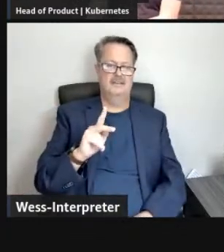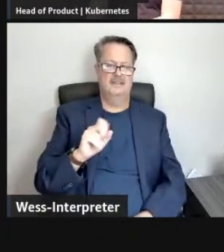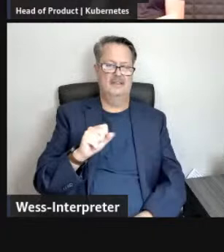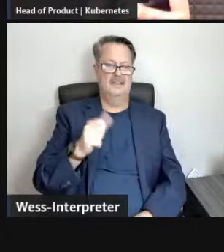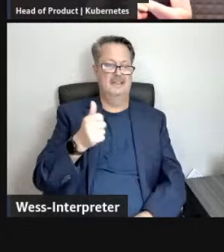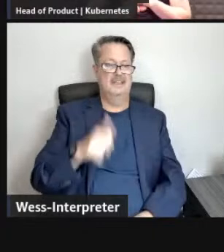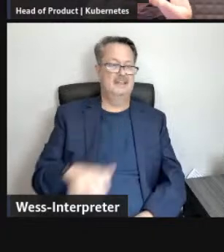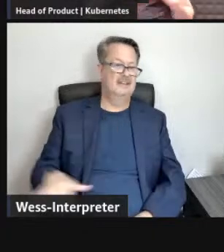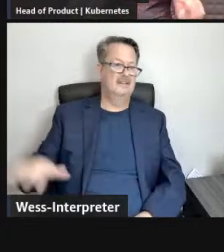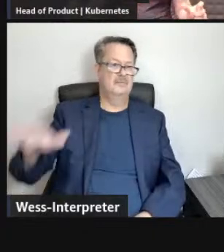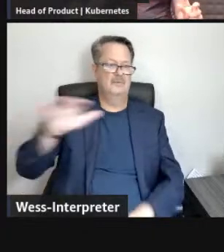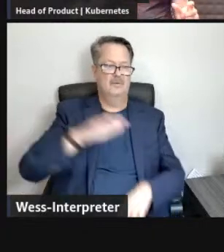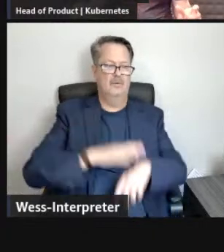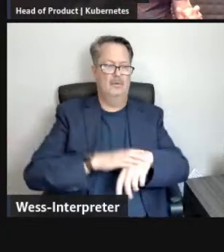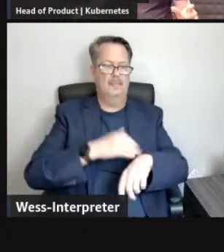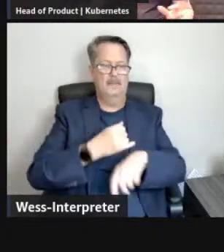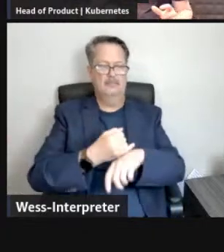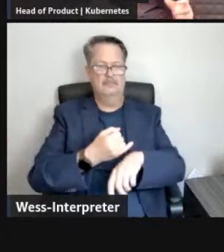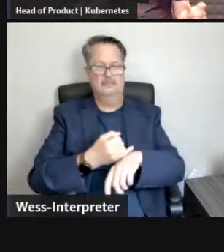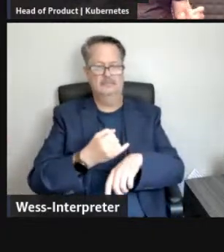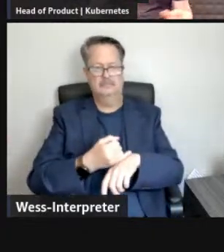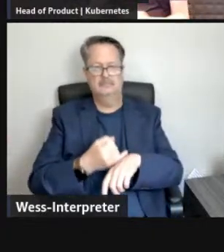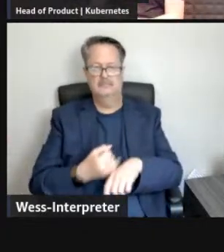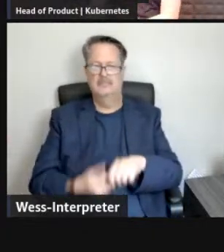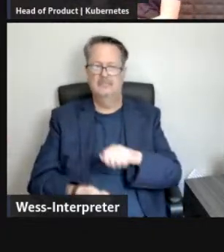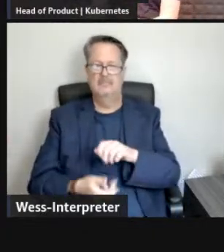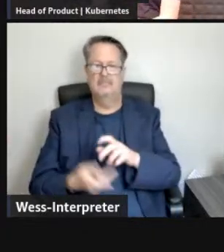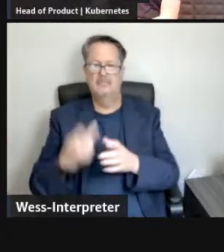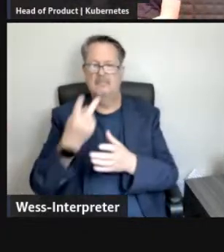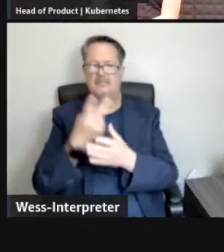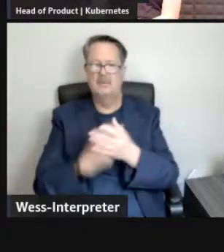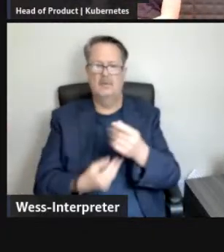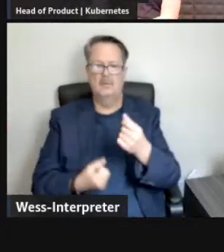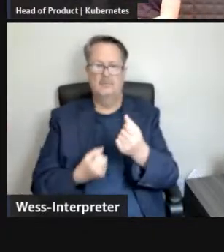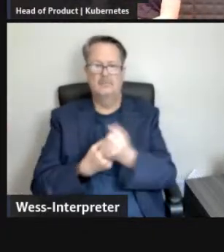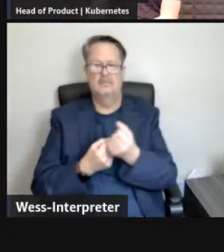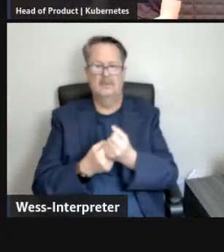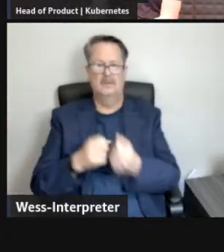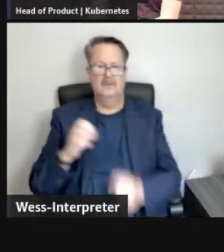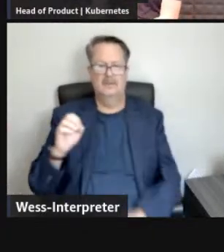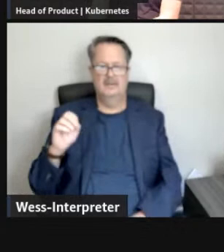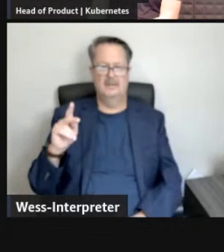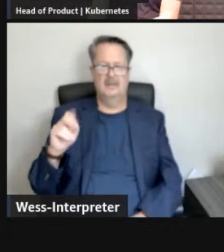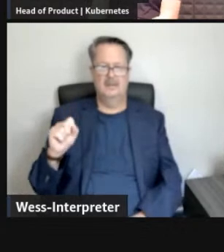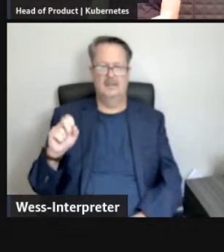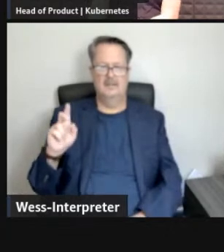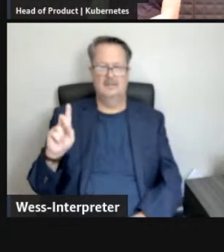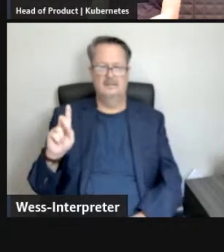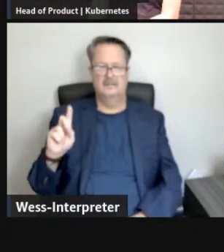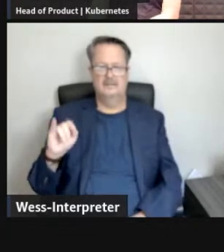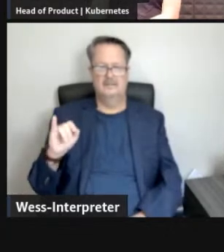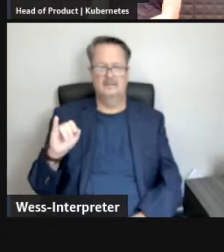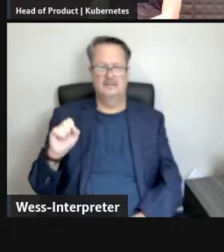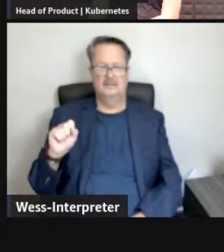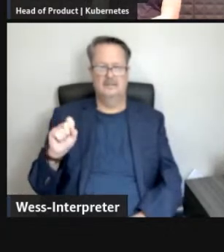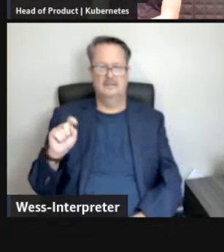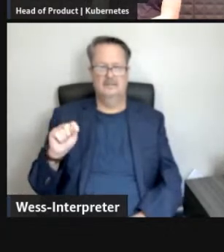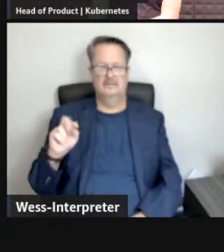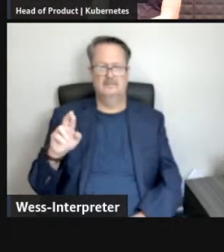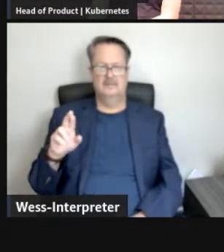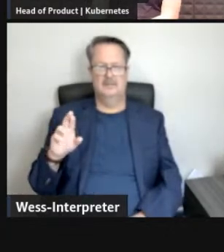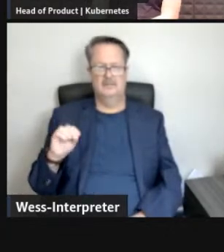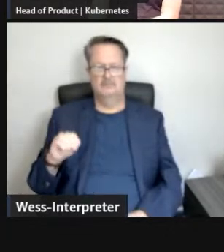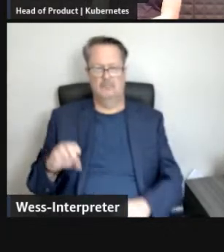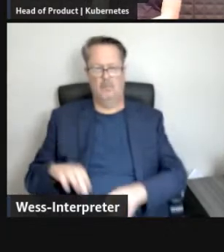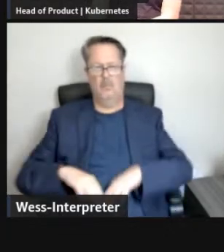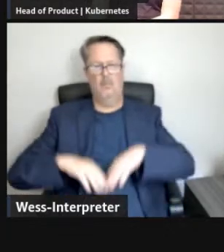premises. And these are both supported by EKS Distro, which is our open source Kubernetes distribution that lets you create reliable and secure